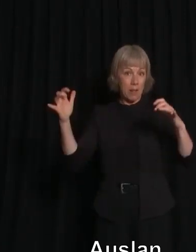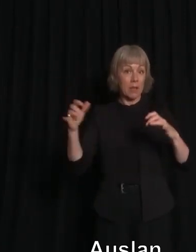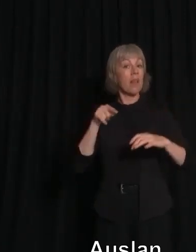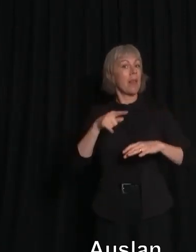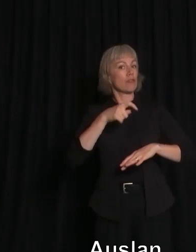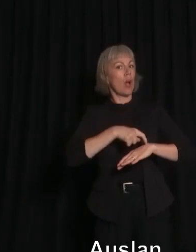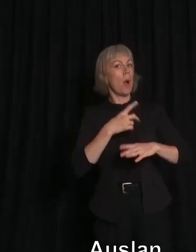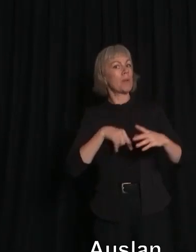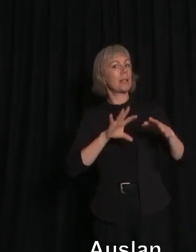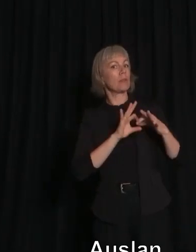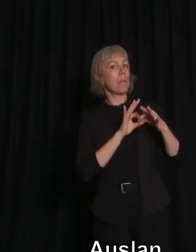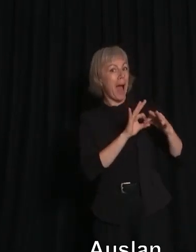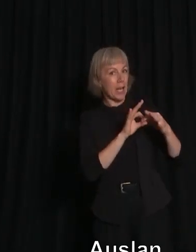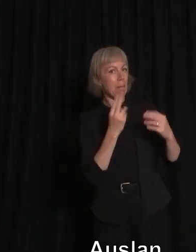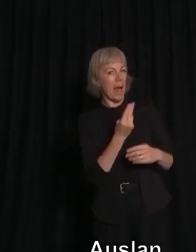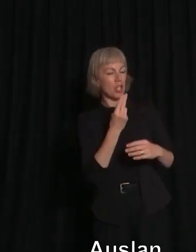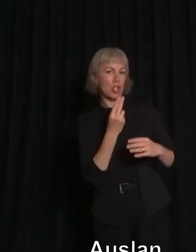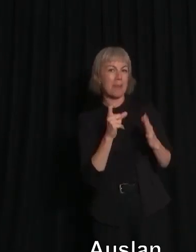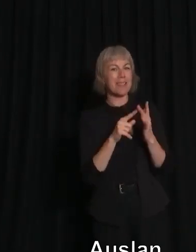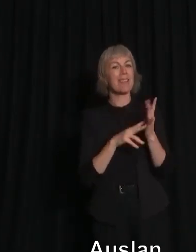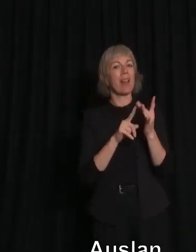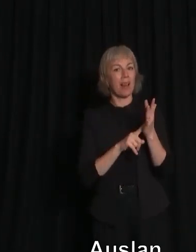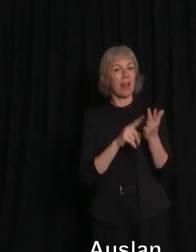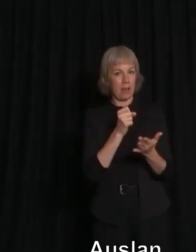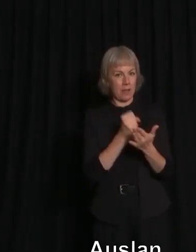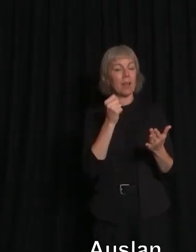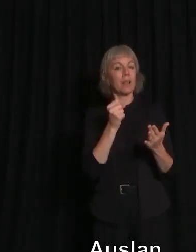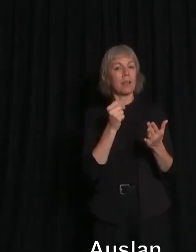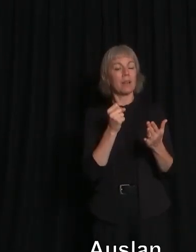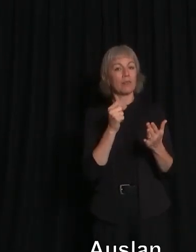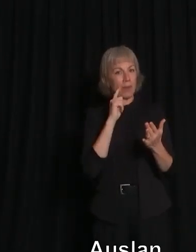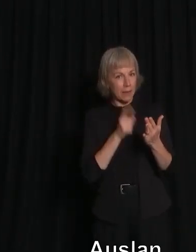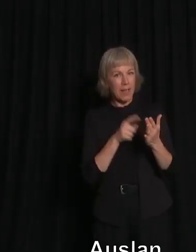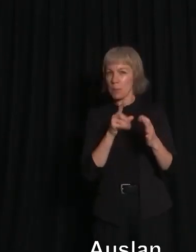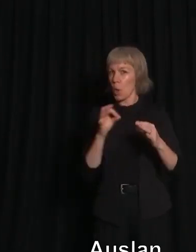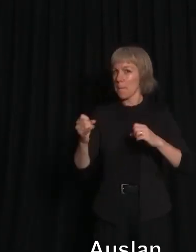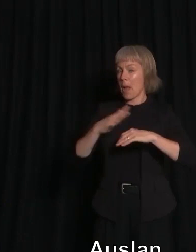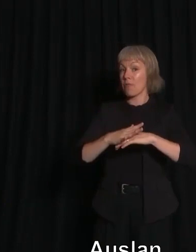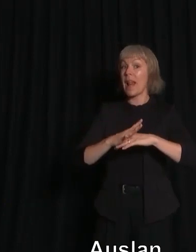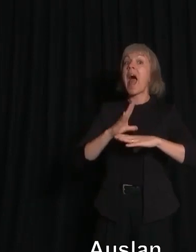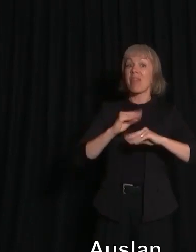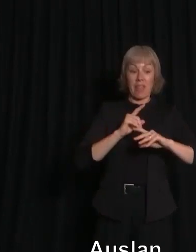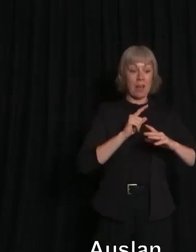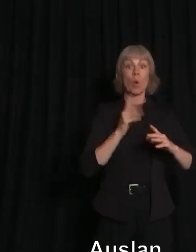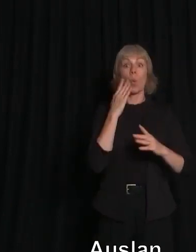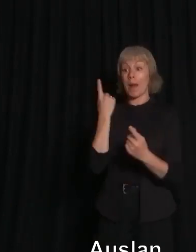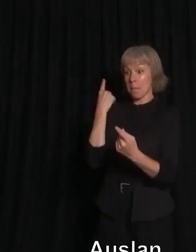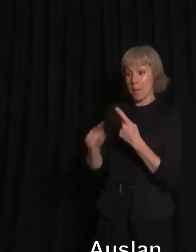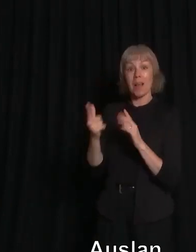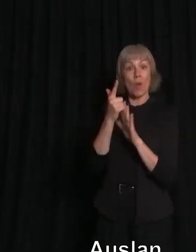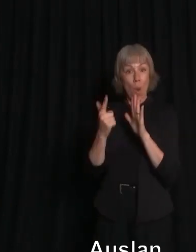partnership, and I was then able to change that civil partnership to a marriage. And in the